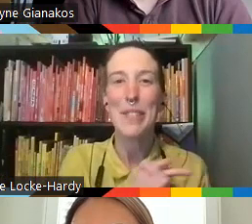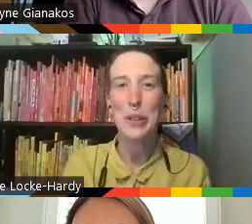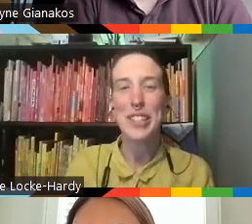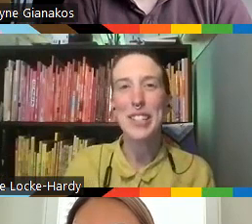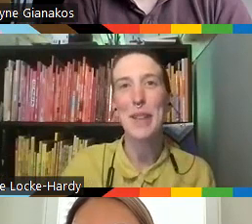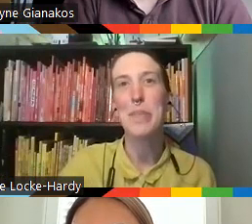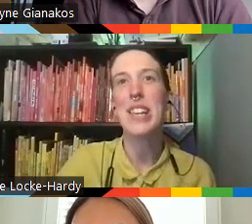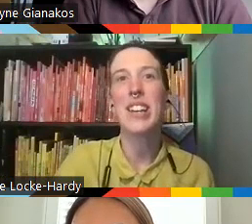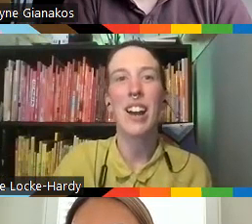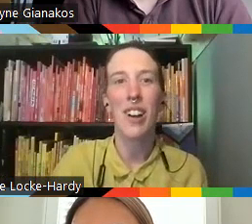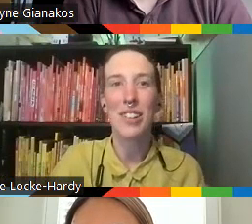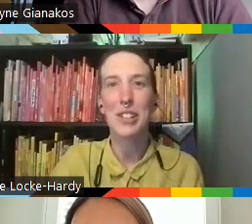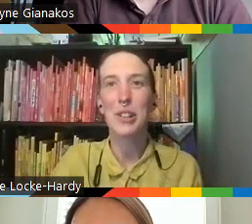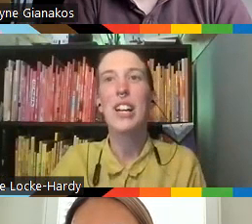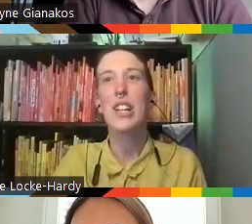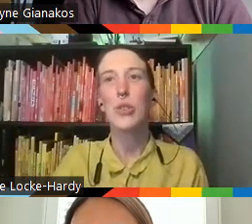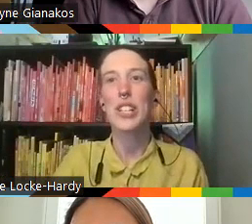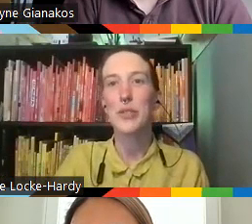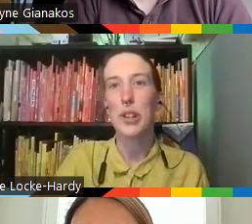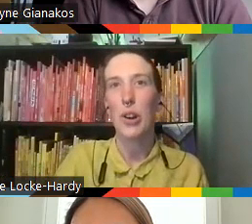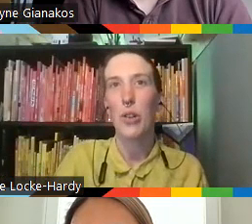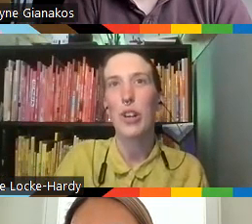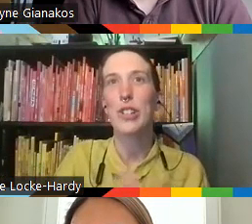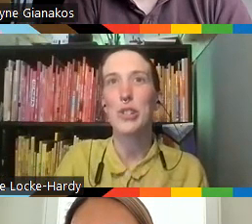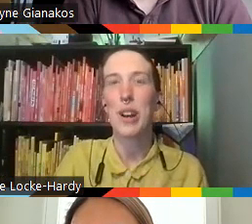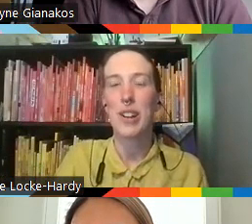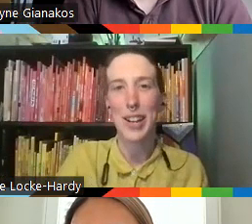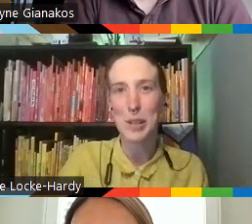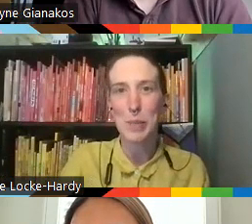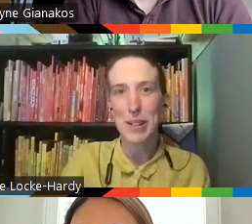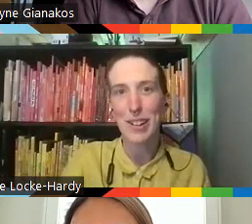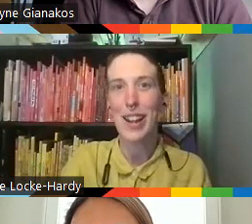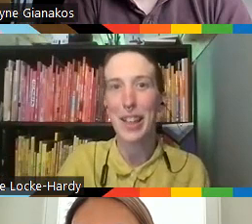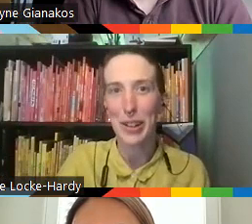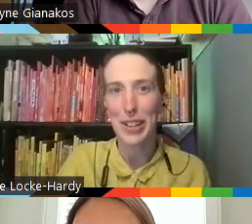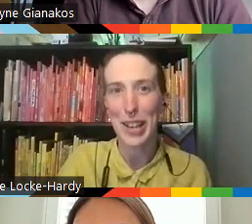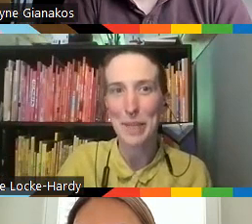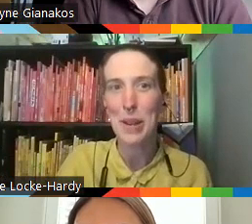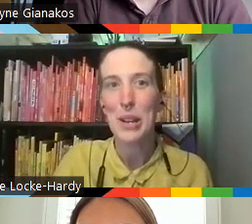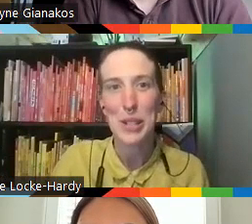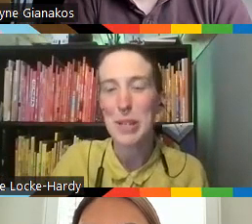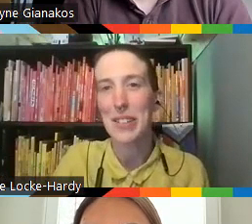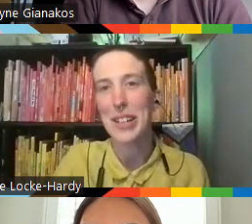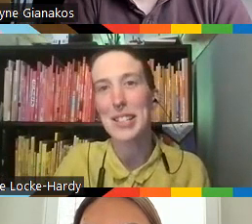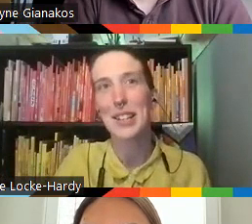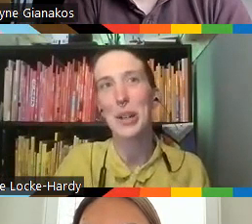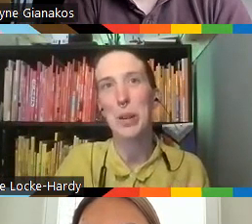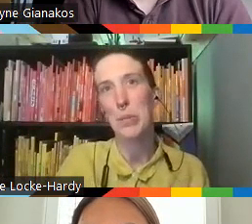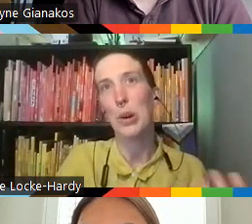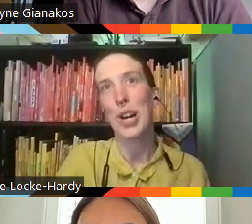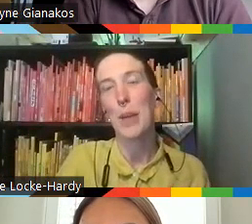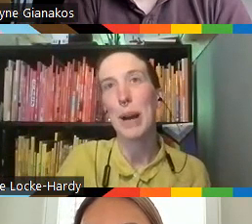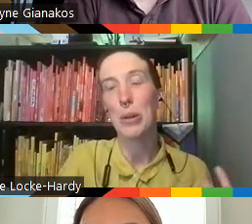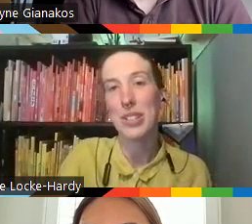But for the time being, I'll also transfer over to our next speaker, Heather Kim, who's going to be telling us a little